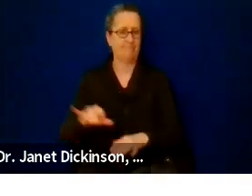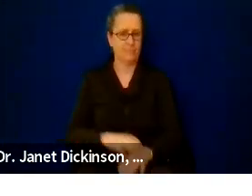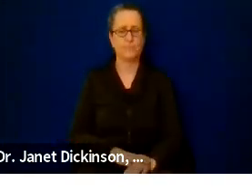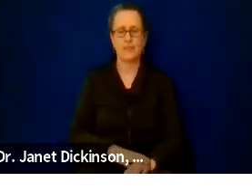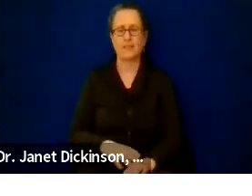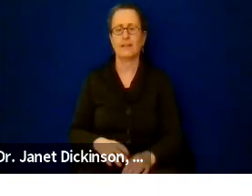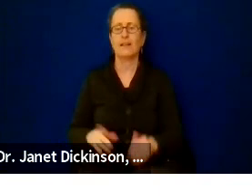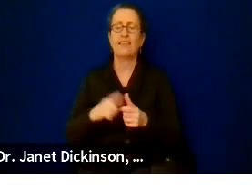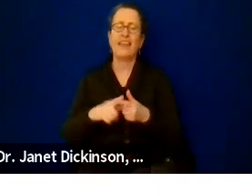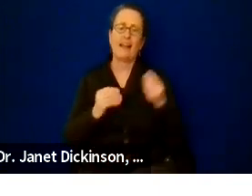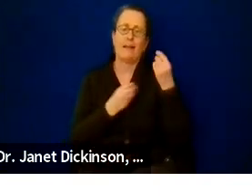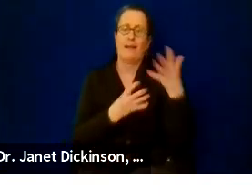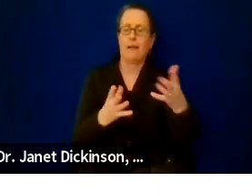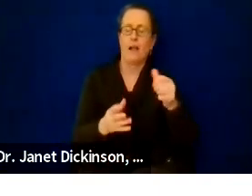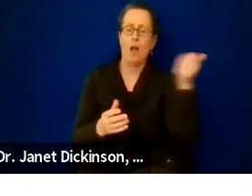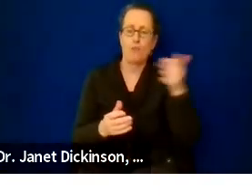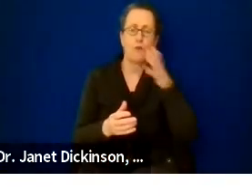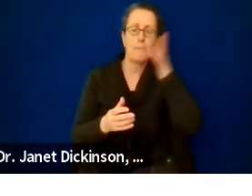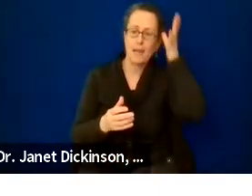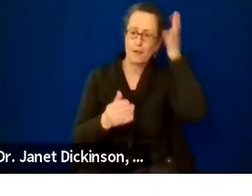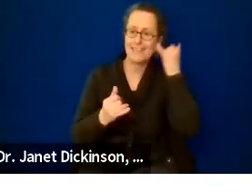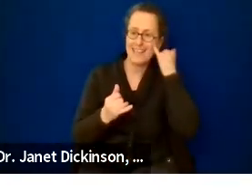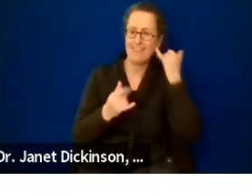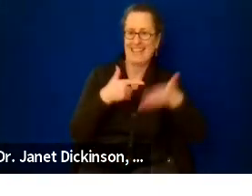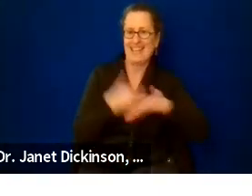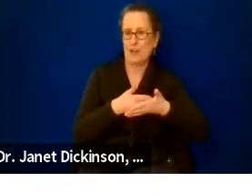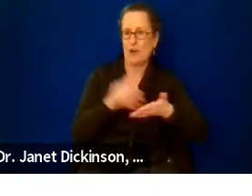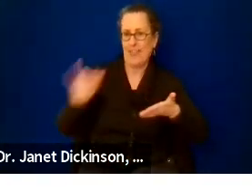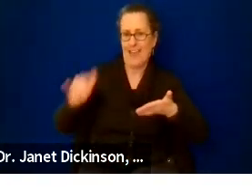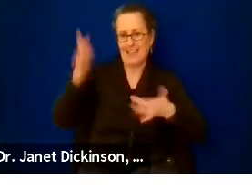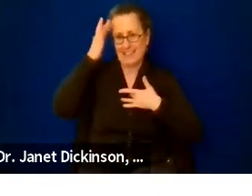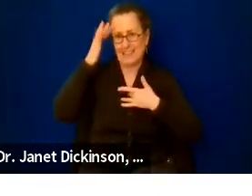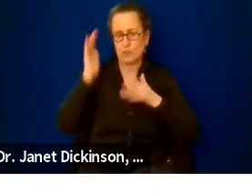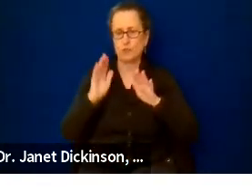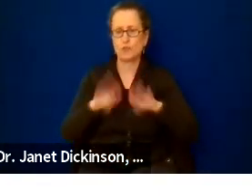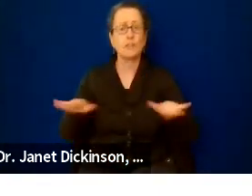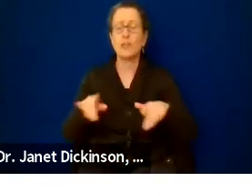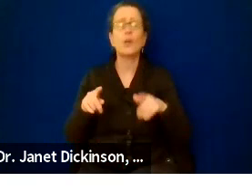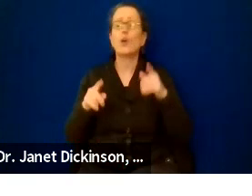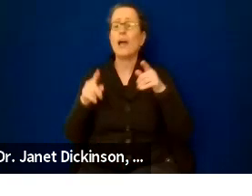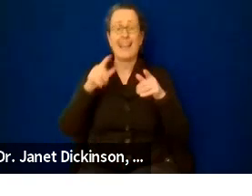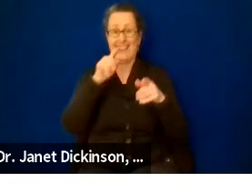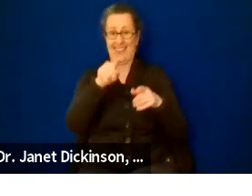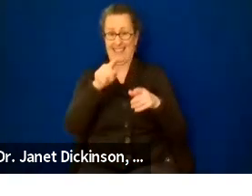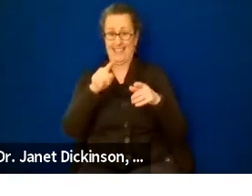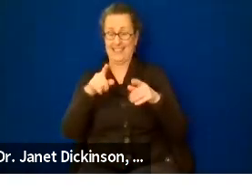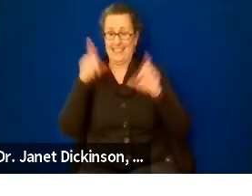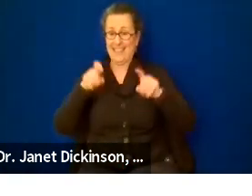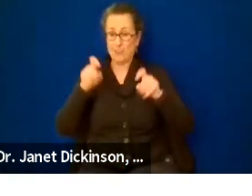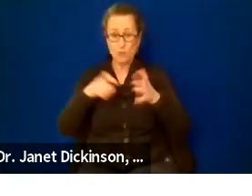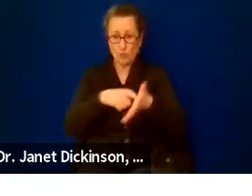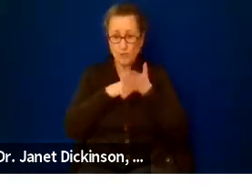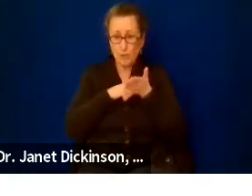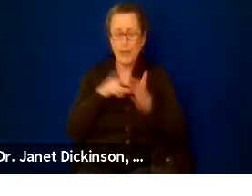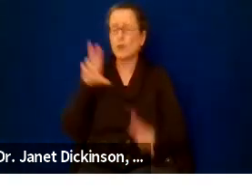certainly opt out of if you're not comfortable with that, but we are encouraging that to happen. Pool testing will be available a couple of times a week. It